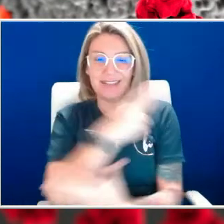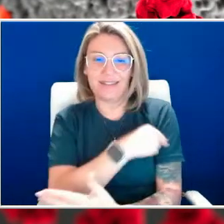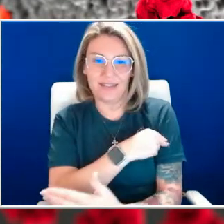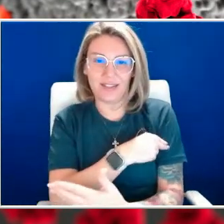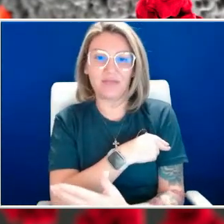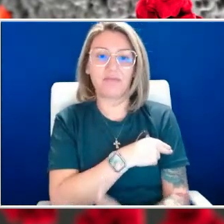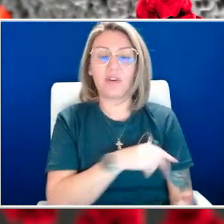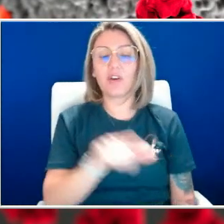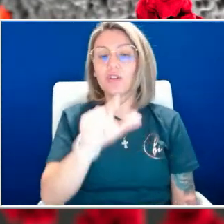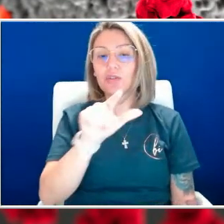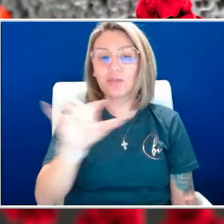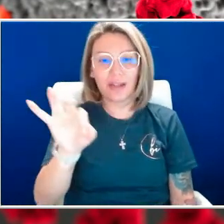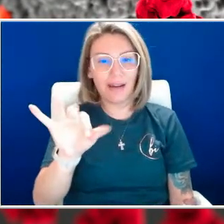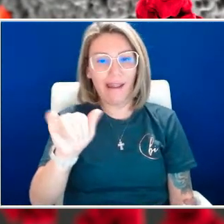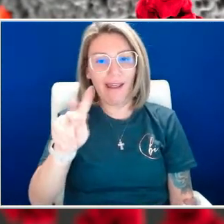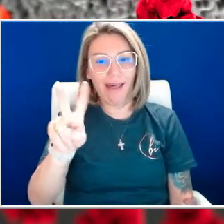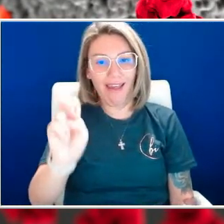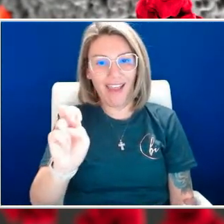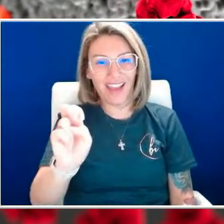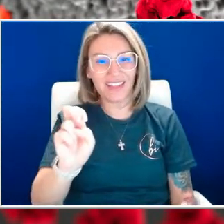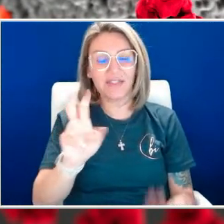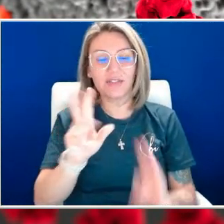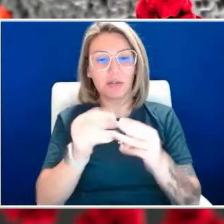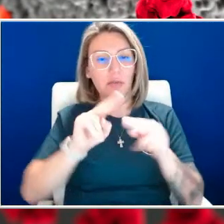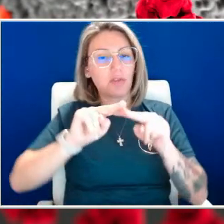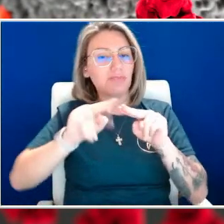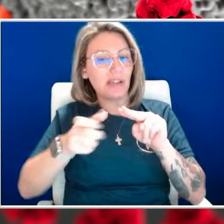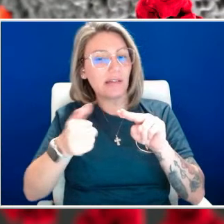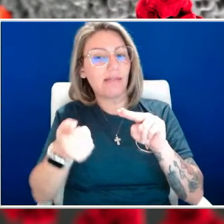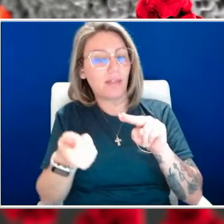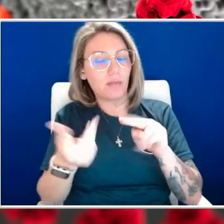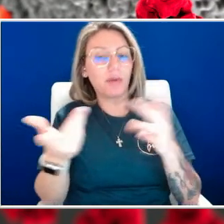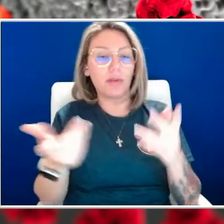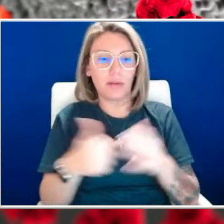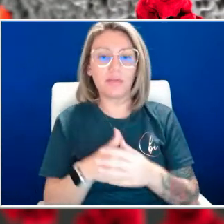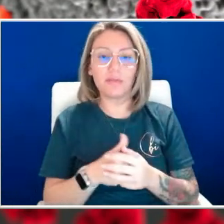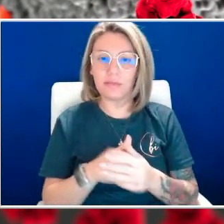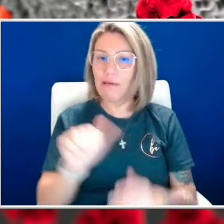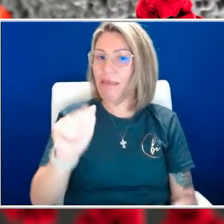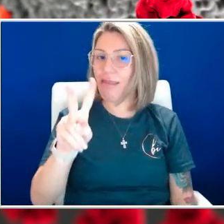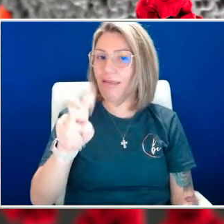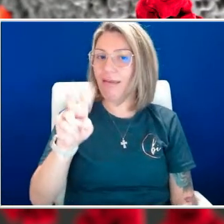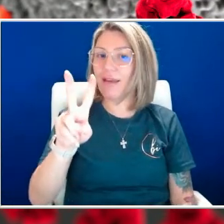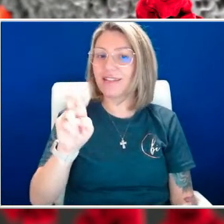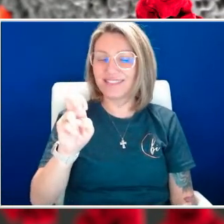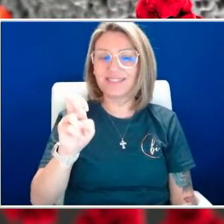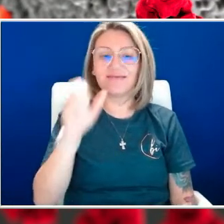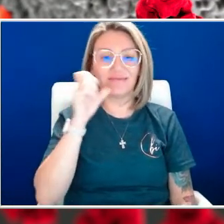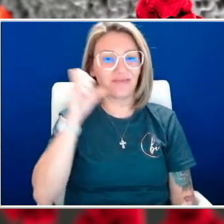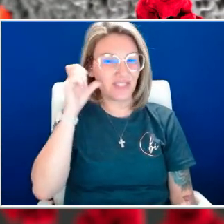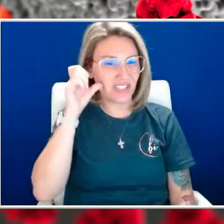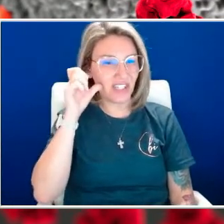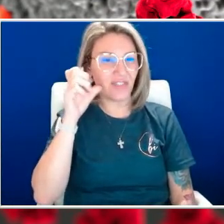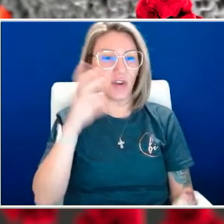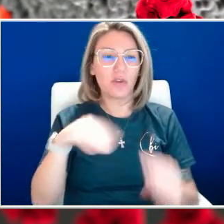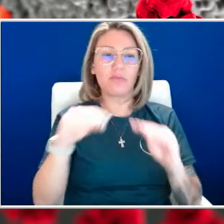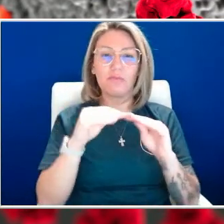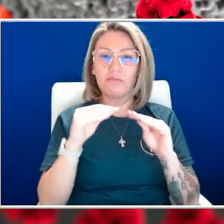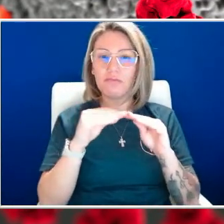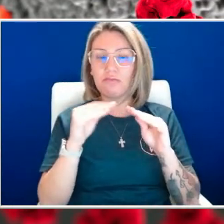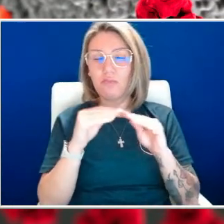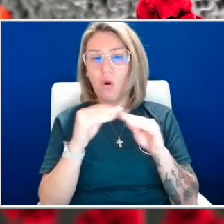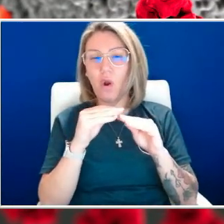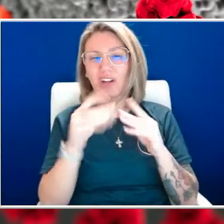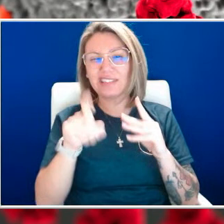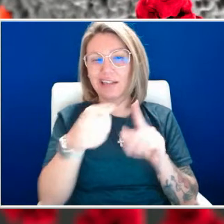29 of those are active, so our numbers did go down a little bit. A lot of that active yesterday were probably more of about administrative and removing those